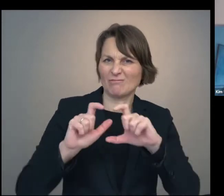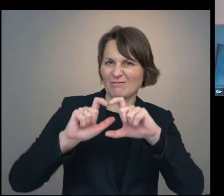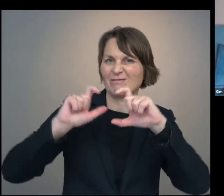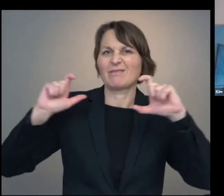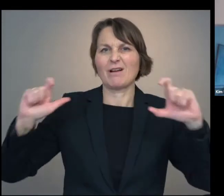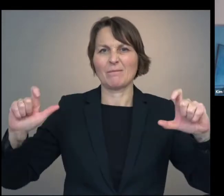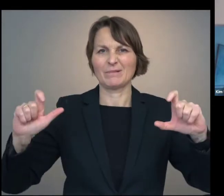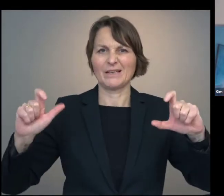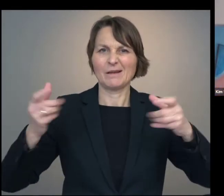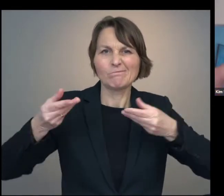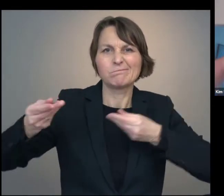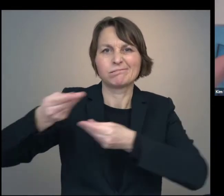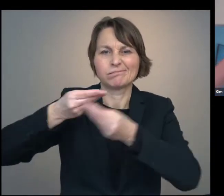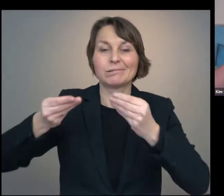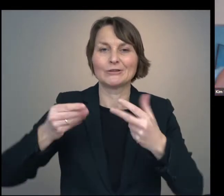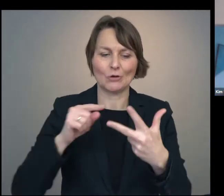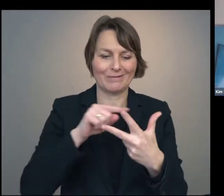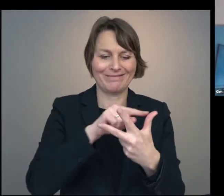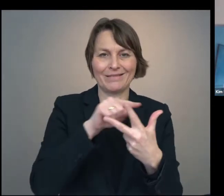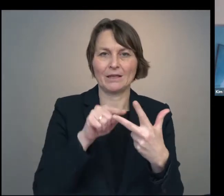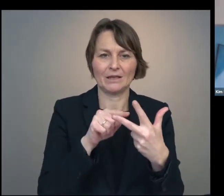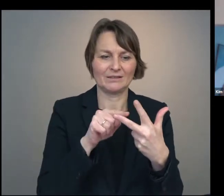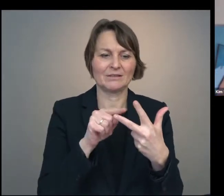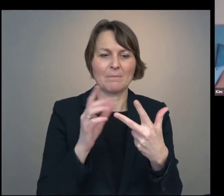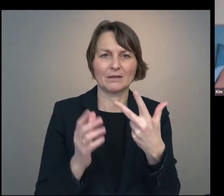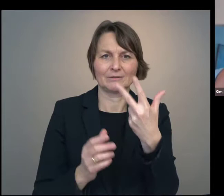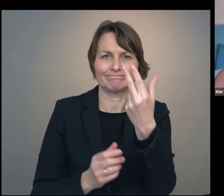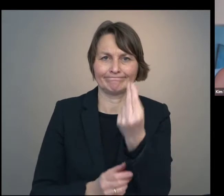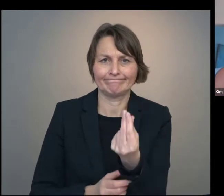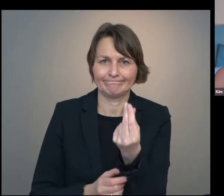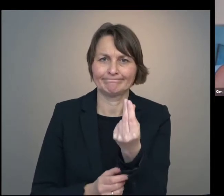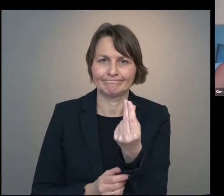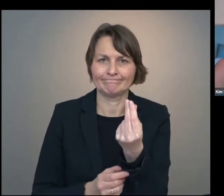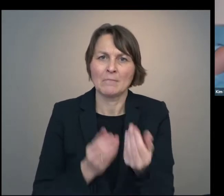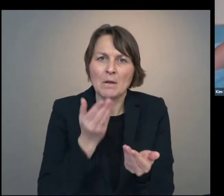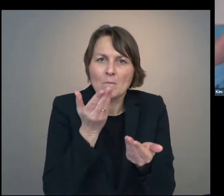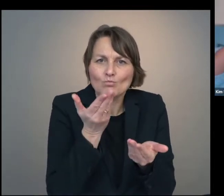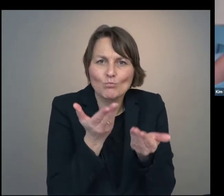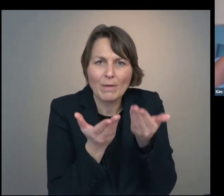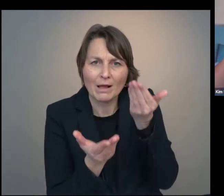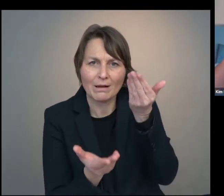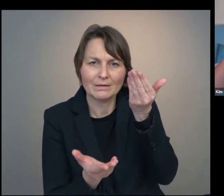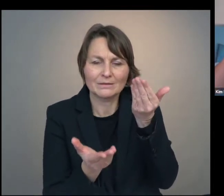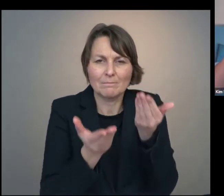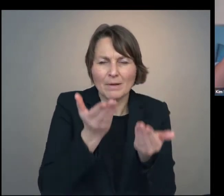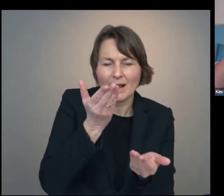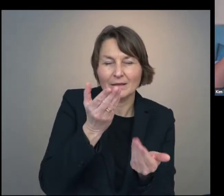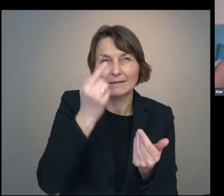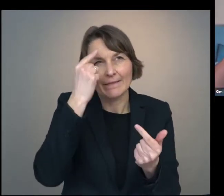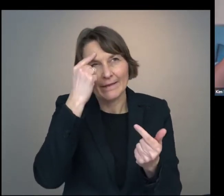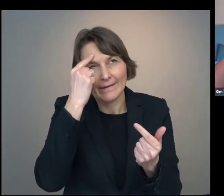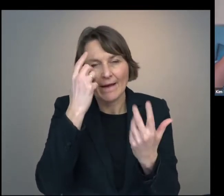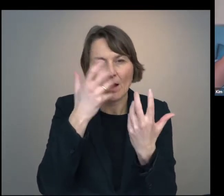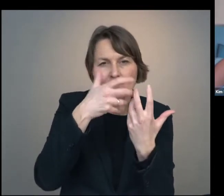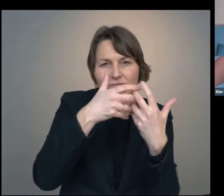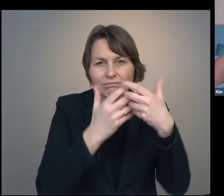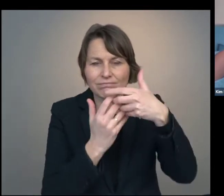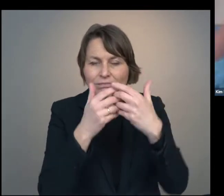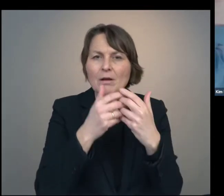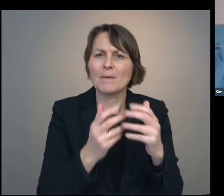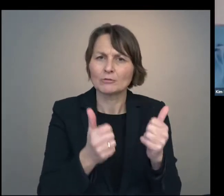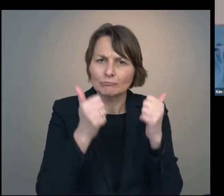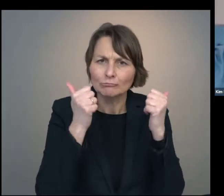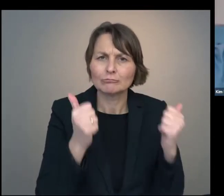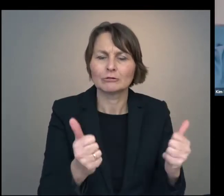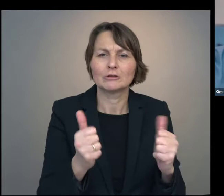company. And we need to be in balance. We need to be in sync. We need to have a profitable company in order